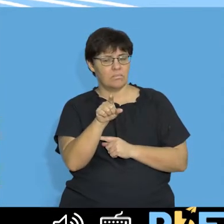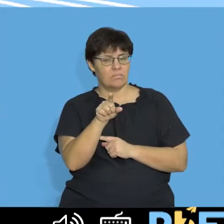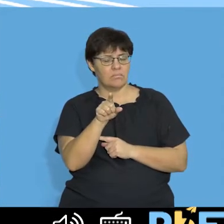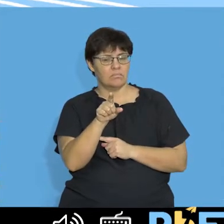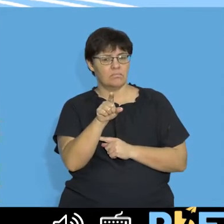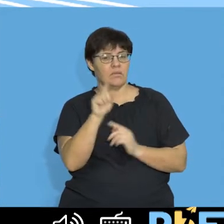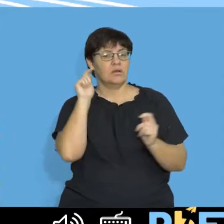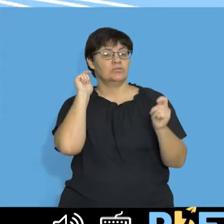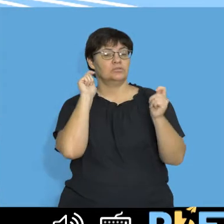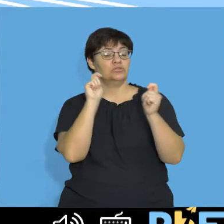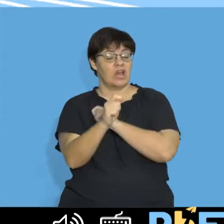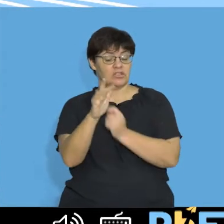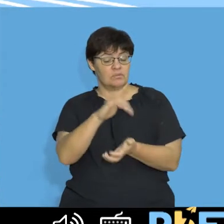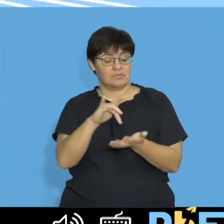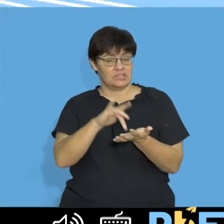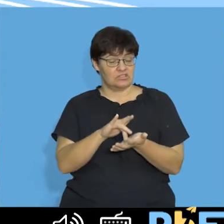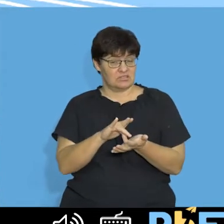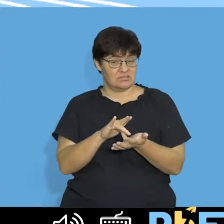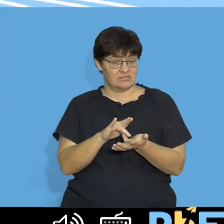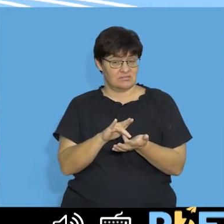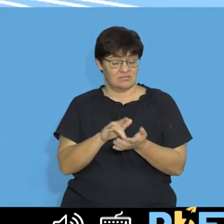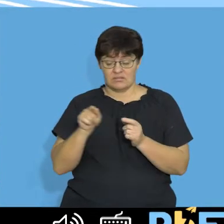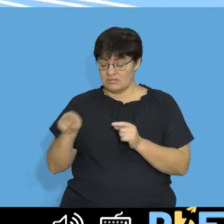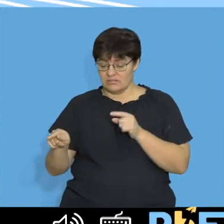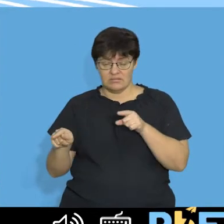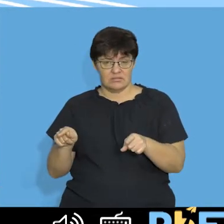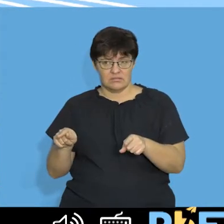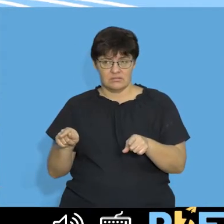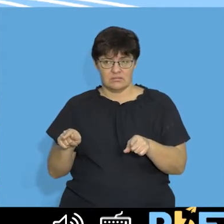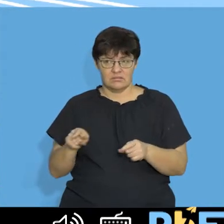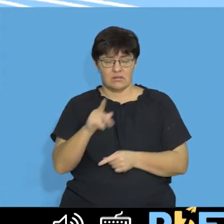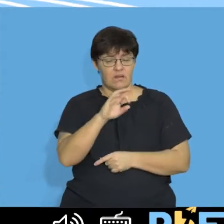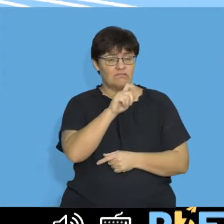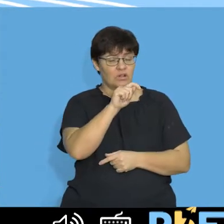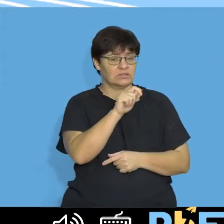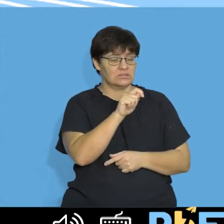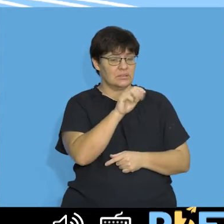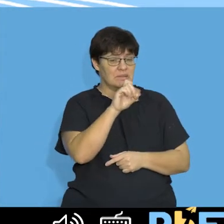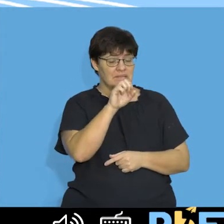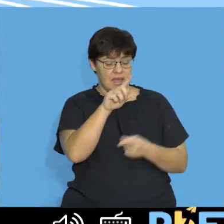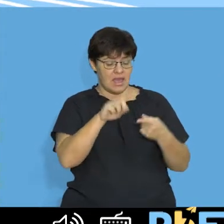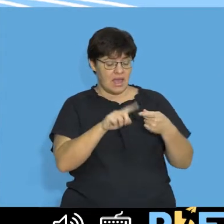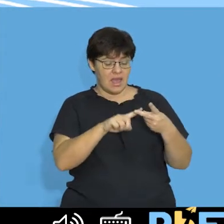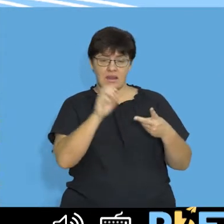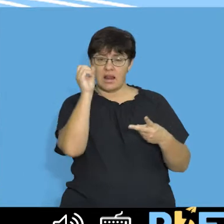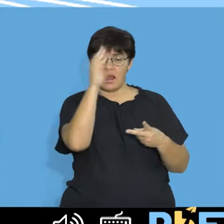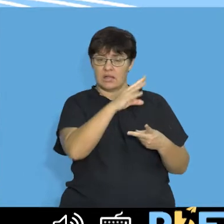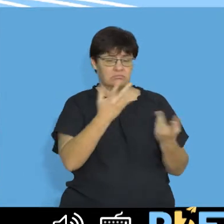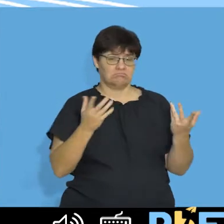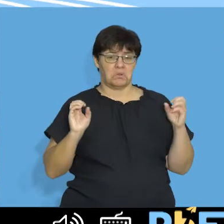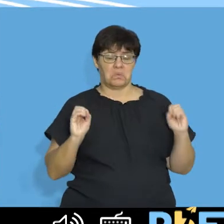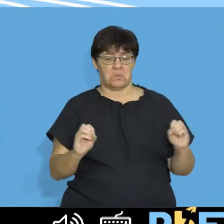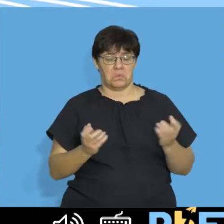I've changed those positions, the reading on the voltmeter and the light bulb aren't